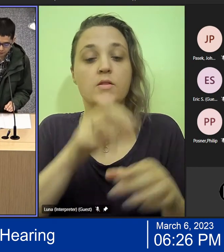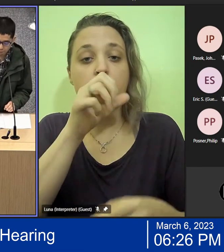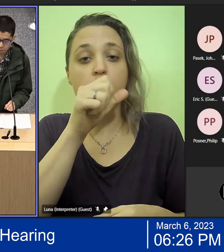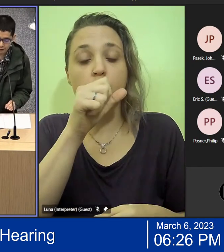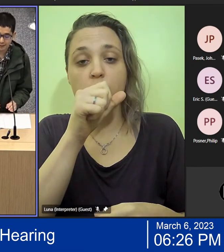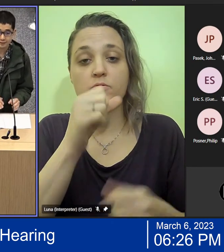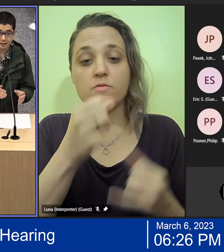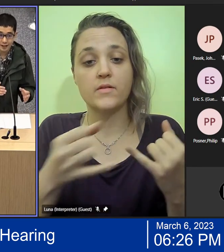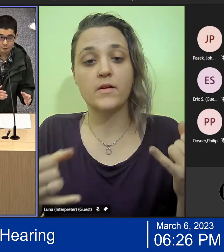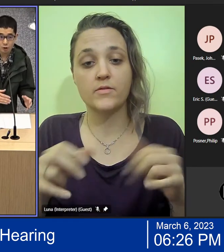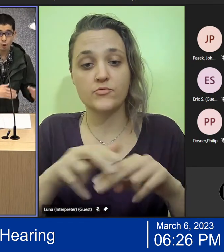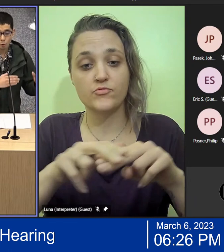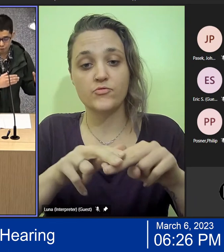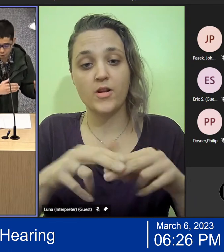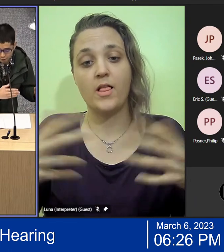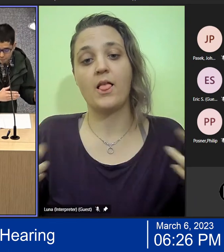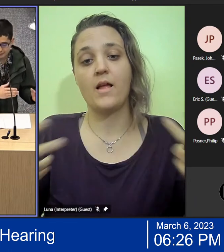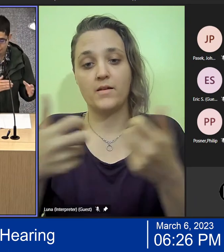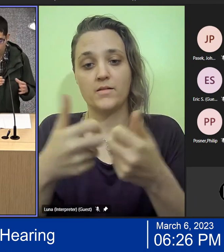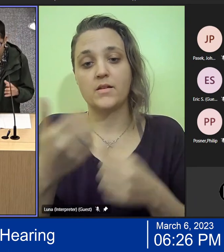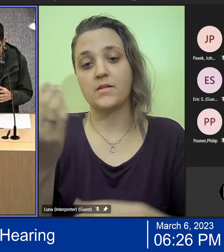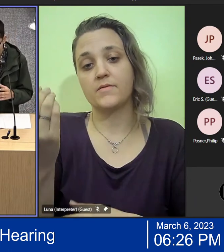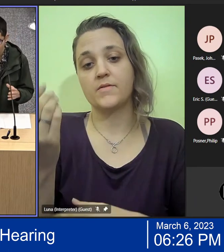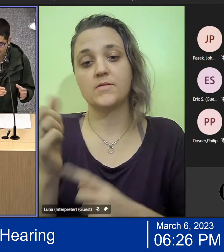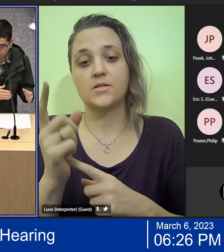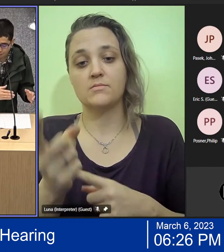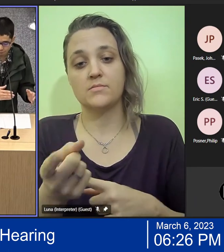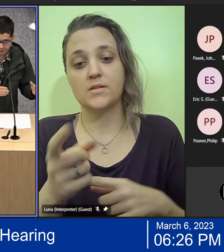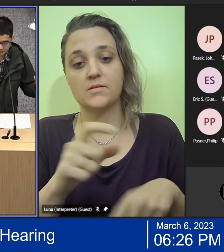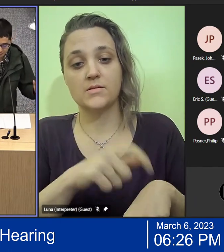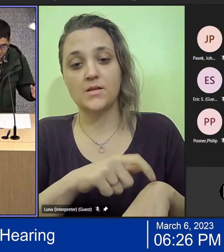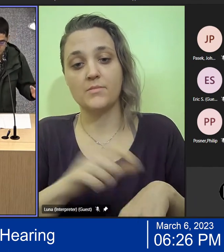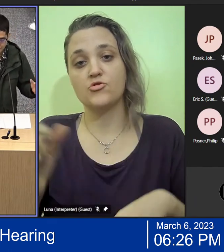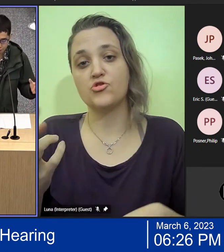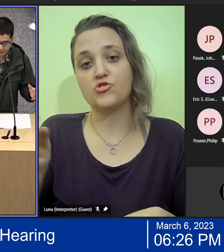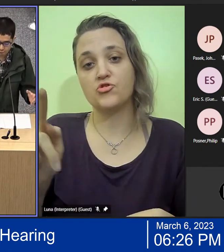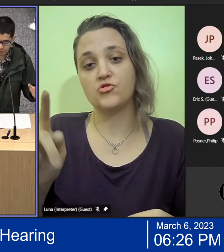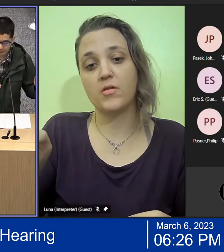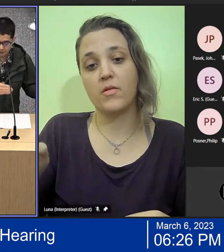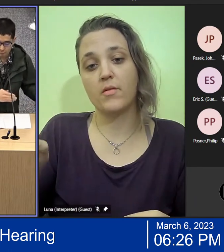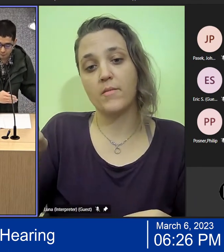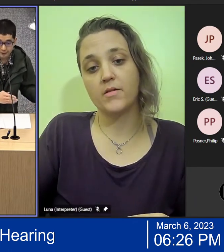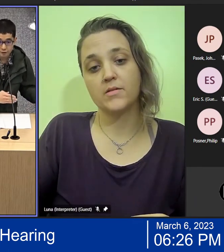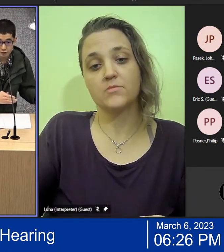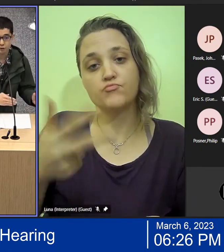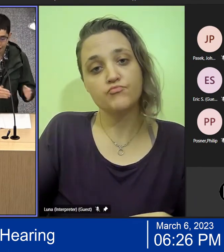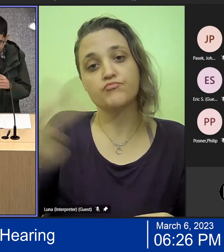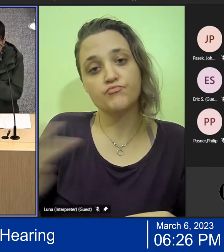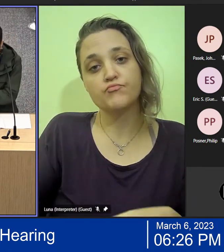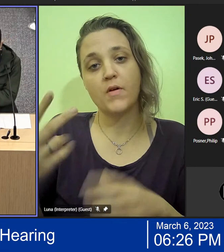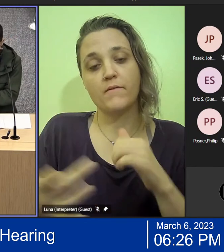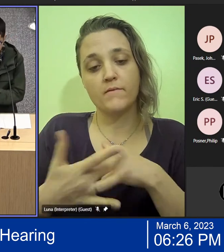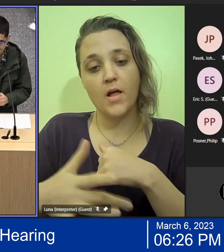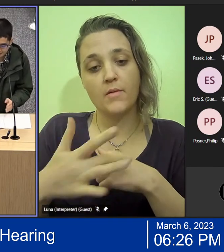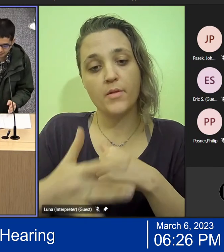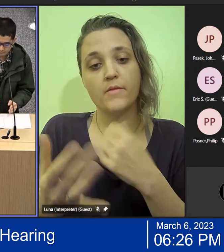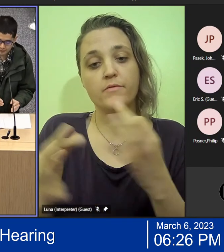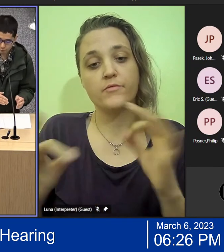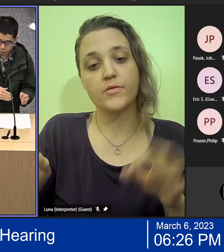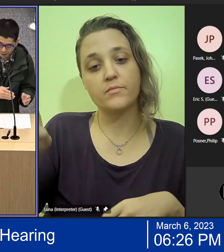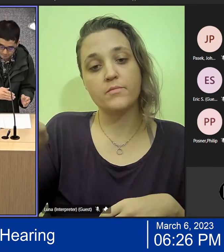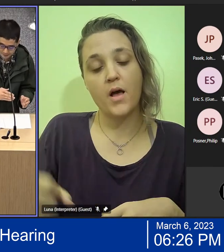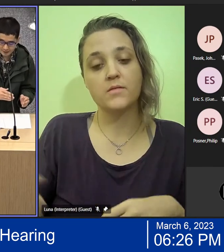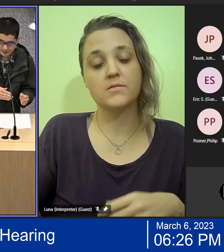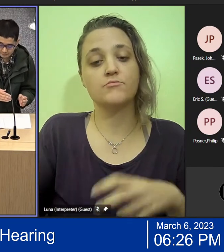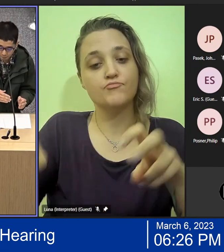Vienna Station the orange line train there was a train accident but within 15 minutes time alternative shuttle buses available by flexibly allocating